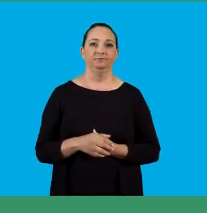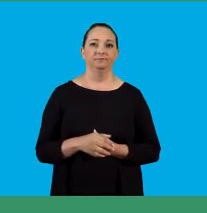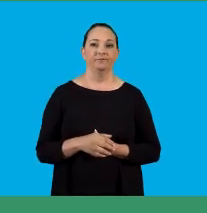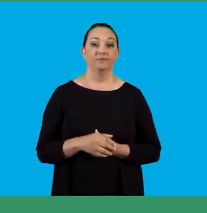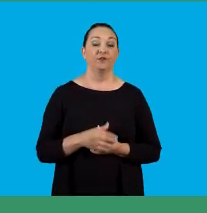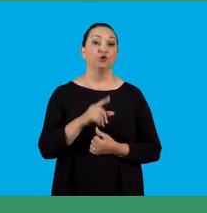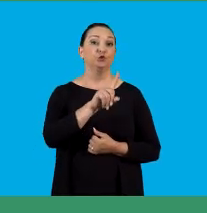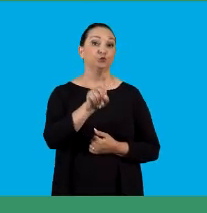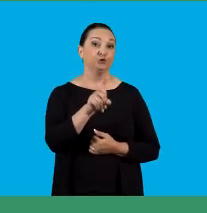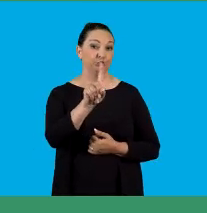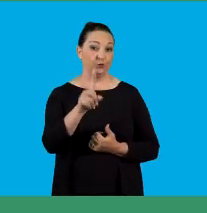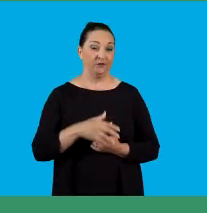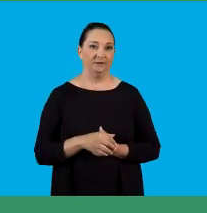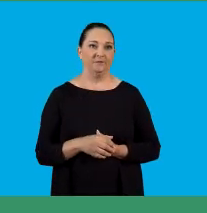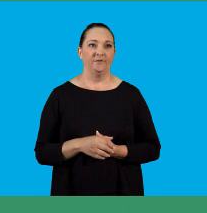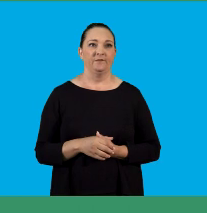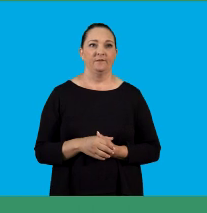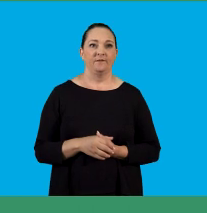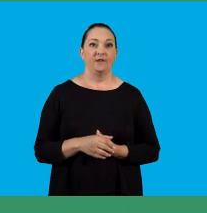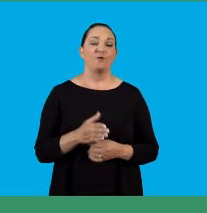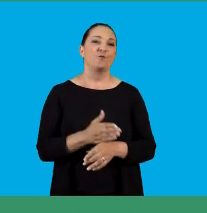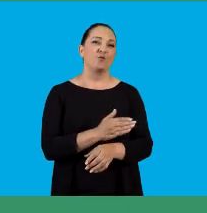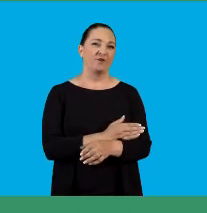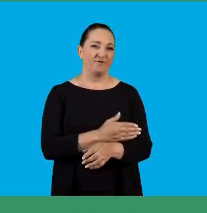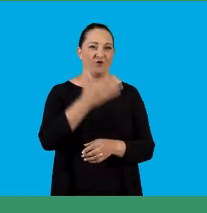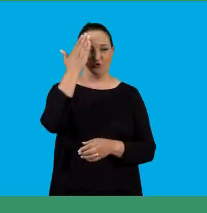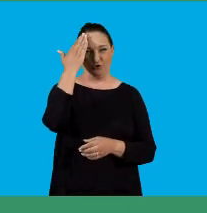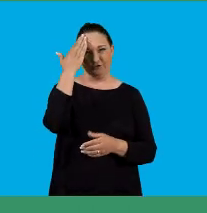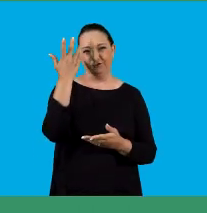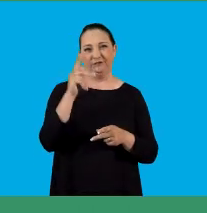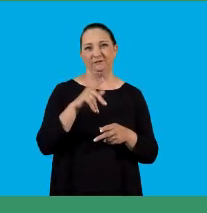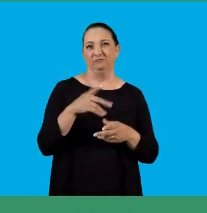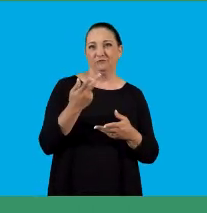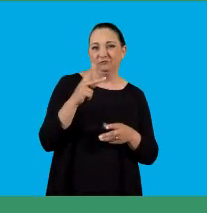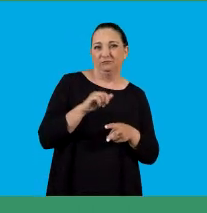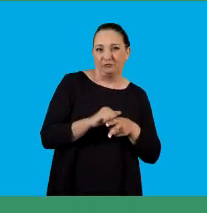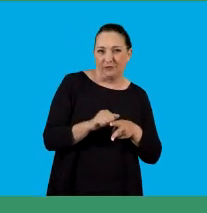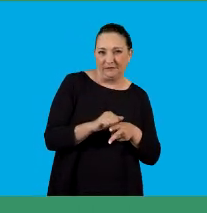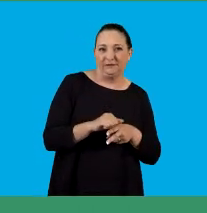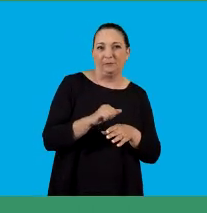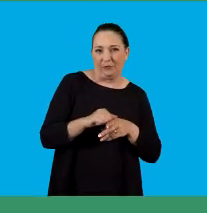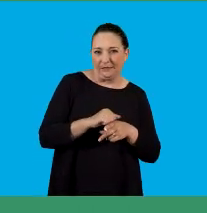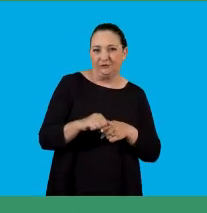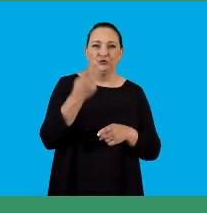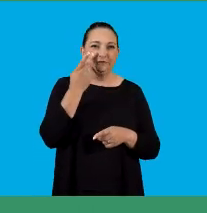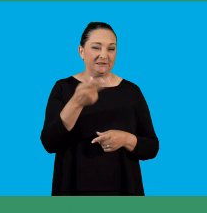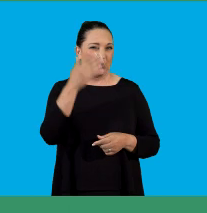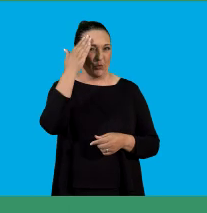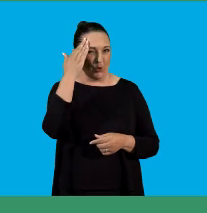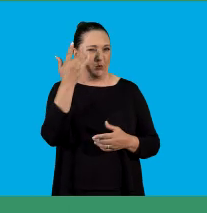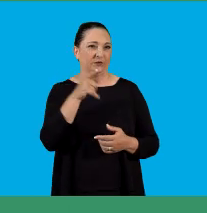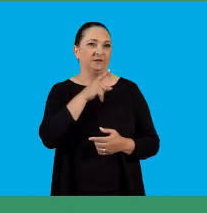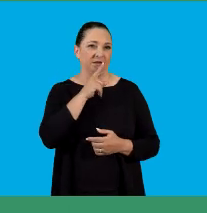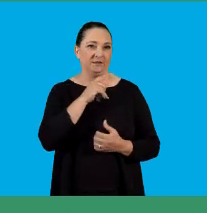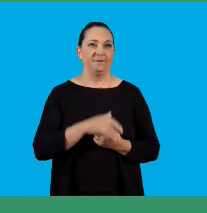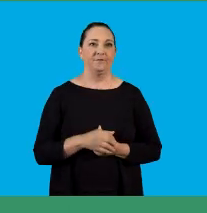Right, there's a question here. This is our pre-knowledge practice, just to test you and see if you understand. It says here, the